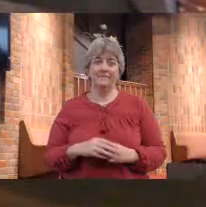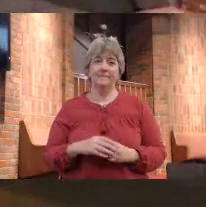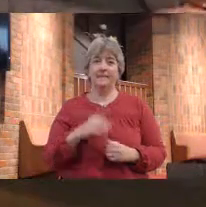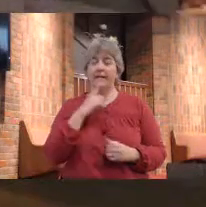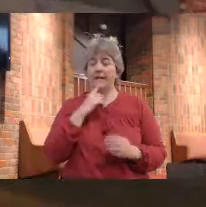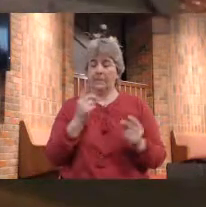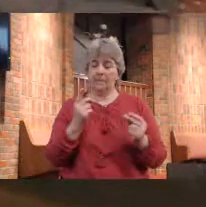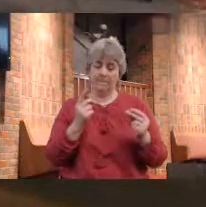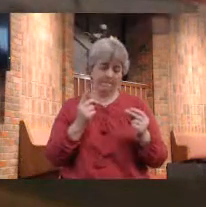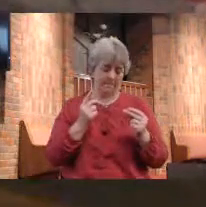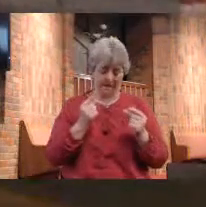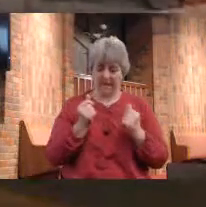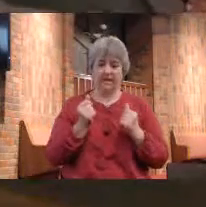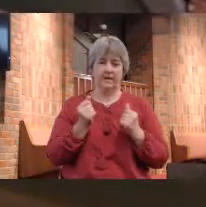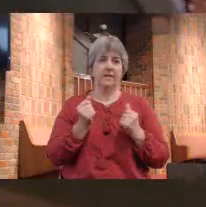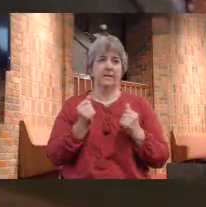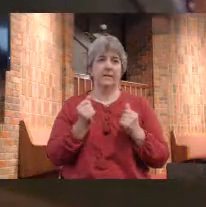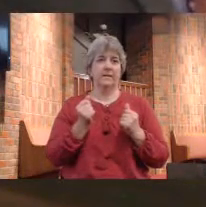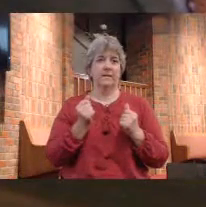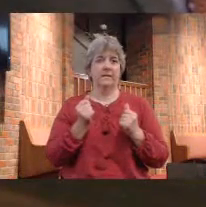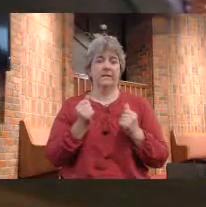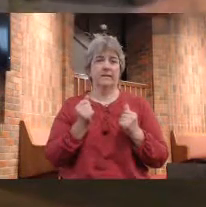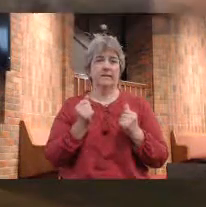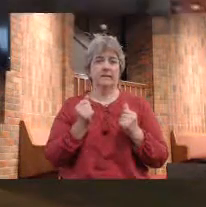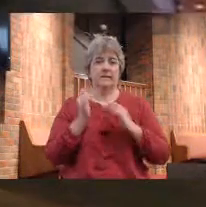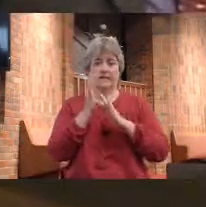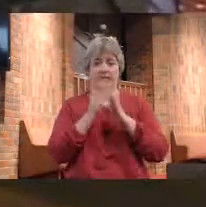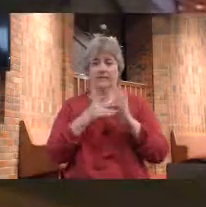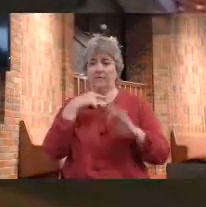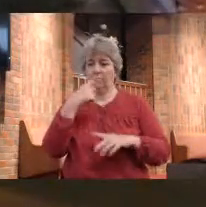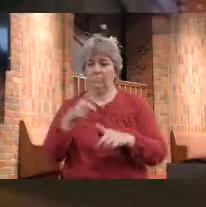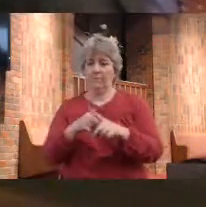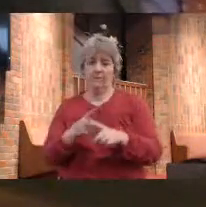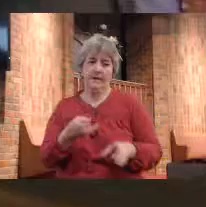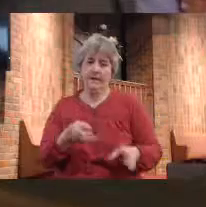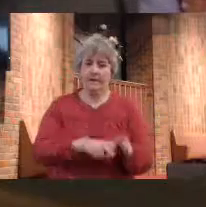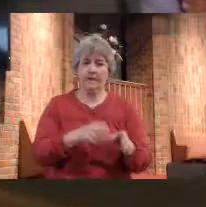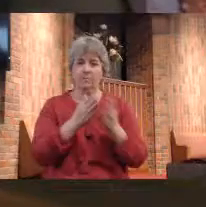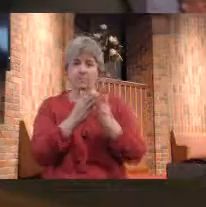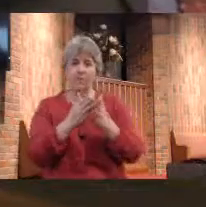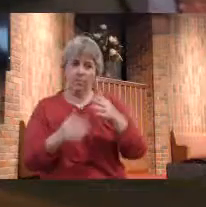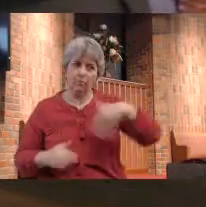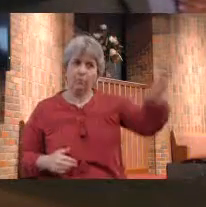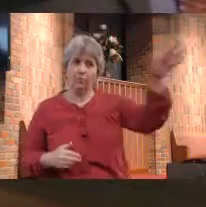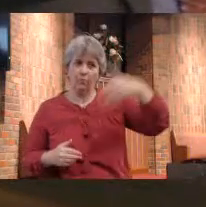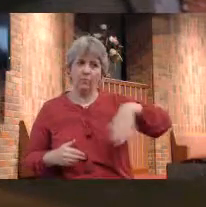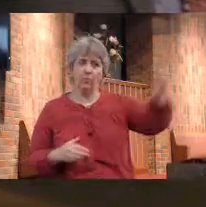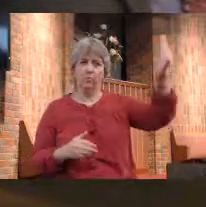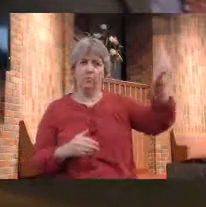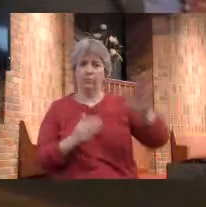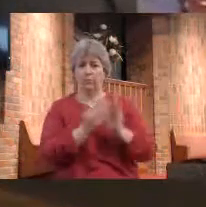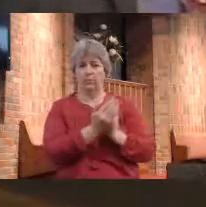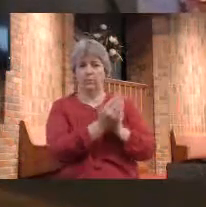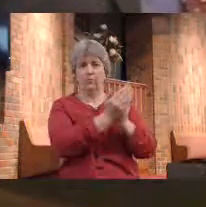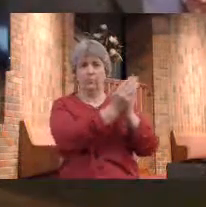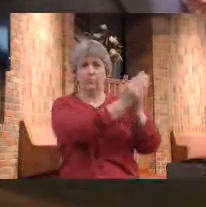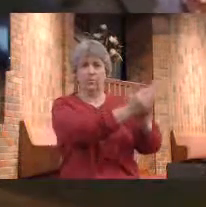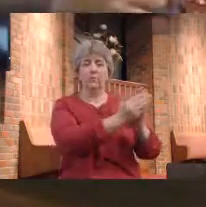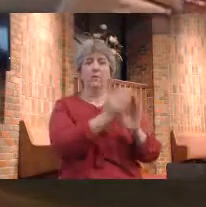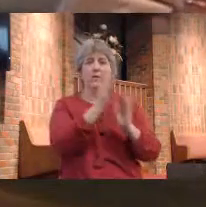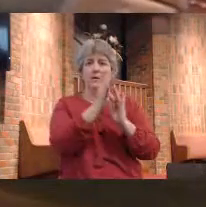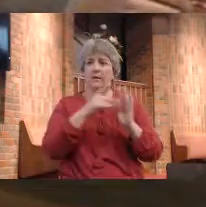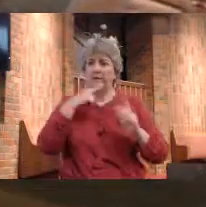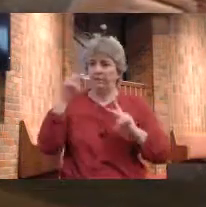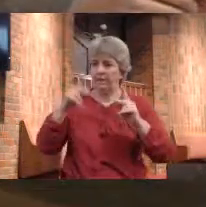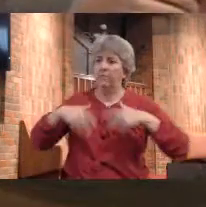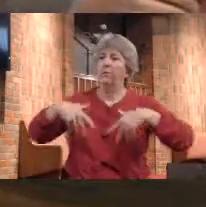Immediately he made his disciples get into the boat and go before him to the other side while he sent the multitudes